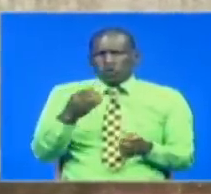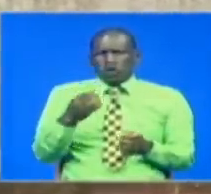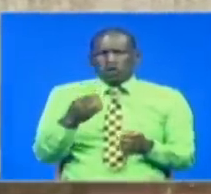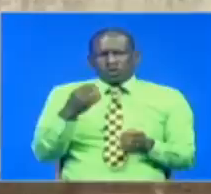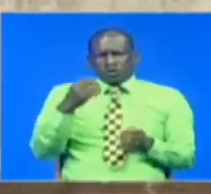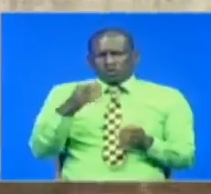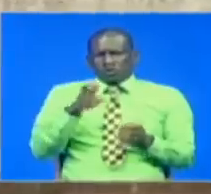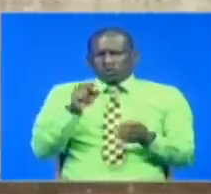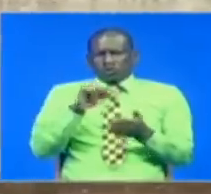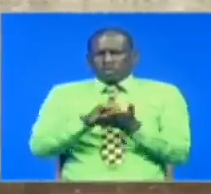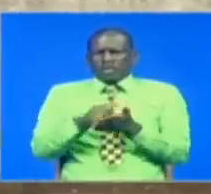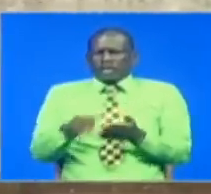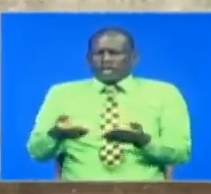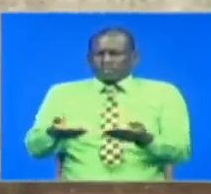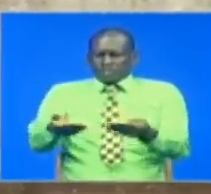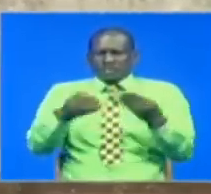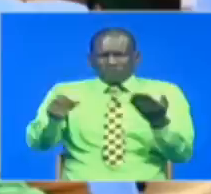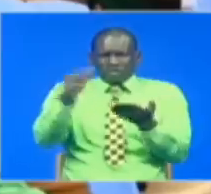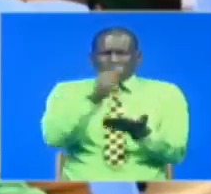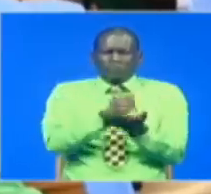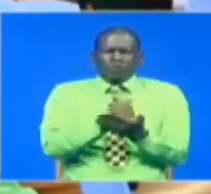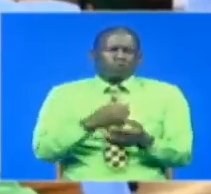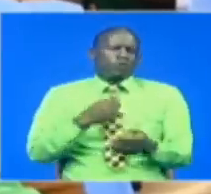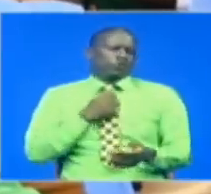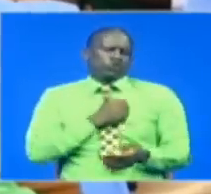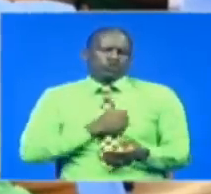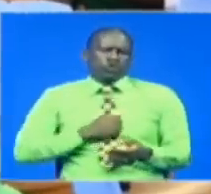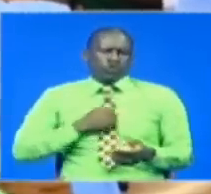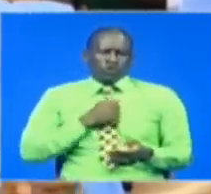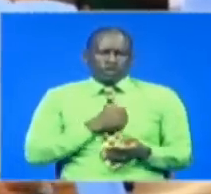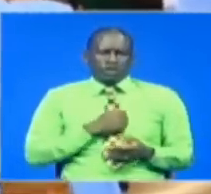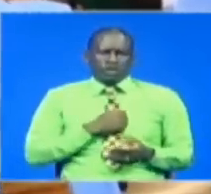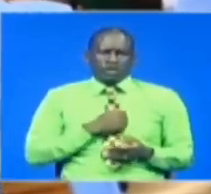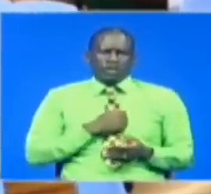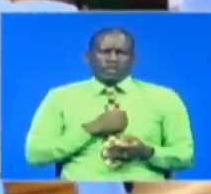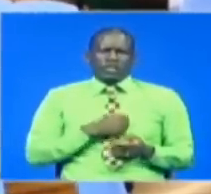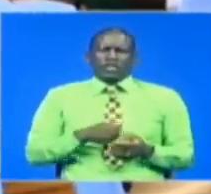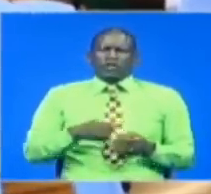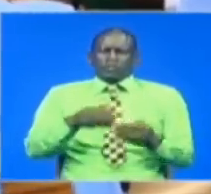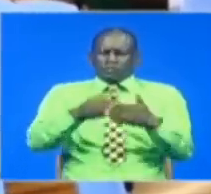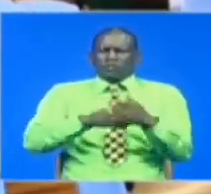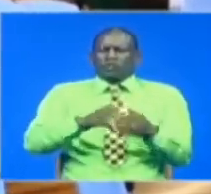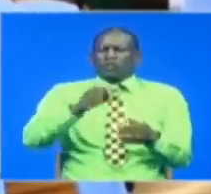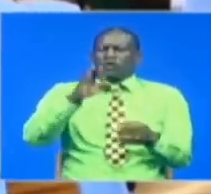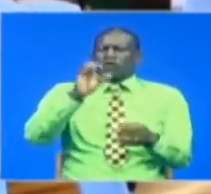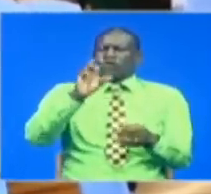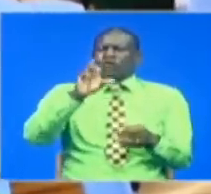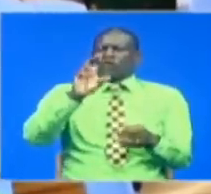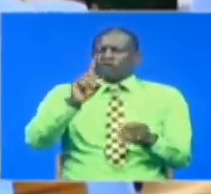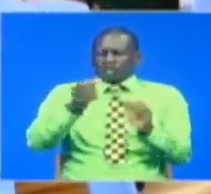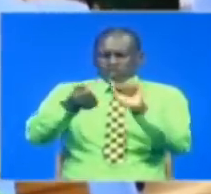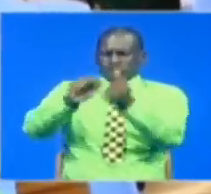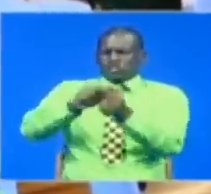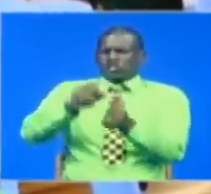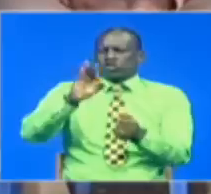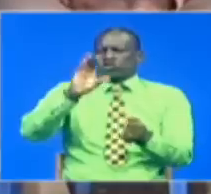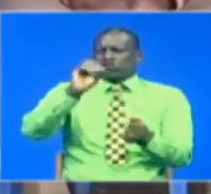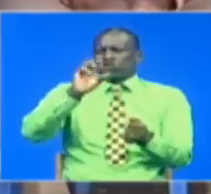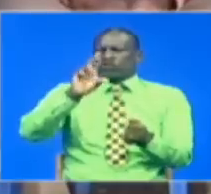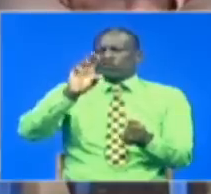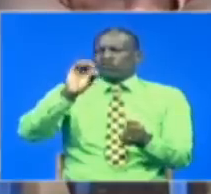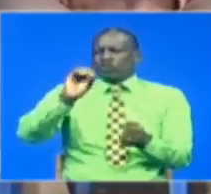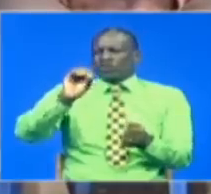ya kutafuta kazi. Sorry. It was Ford, gave birth to Ford Kenya, then new Ford